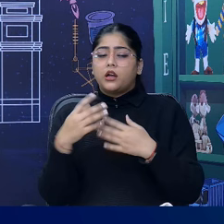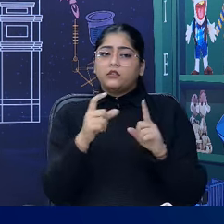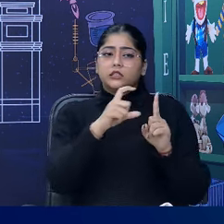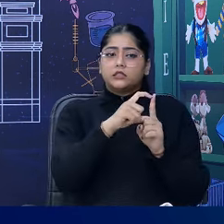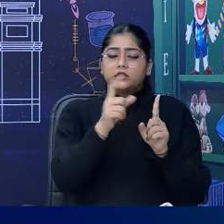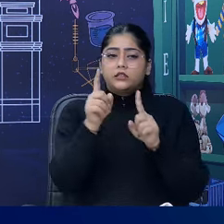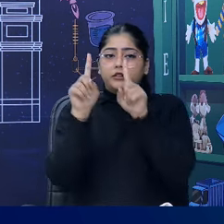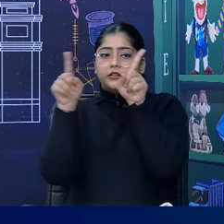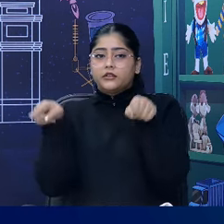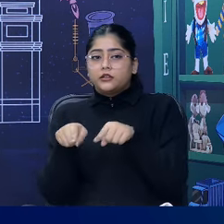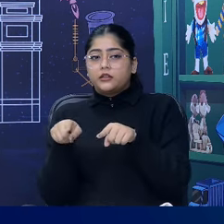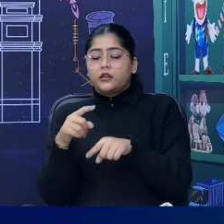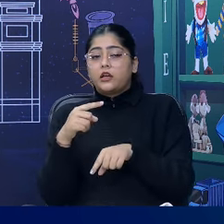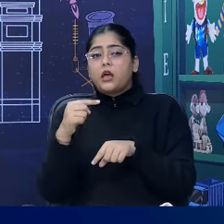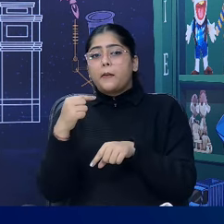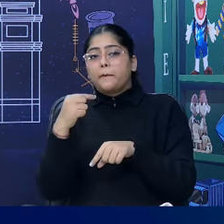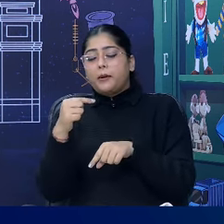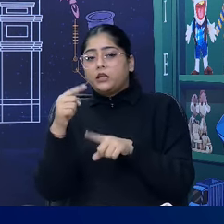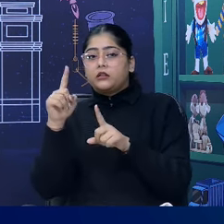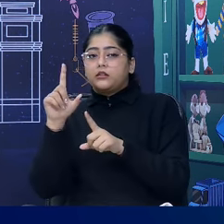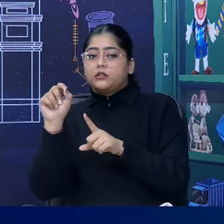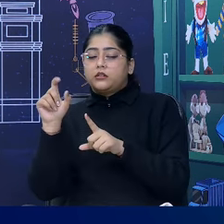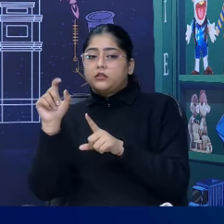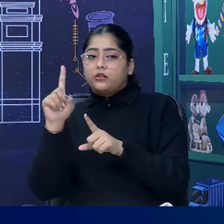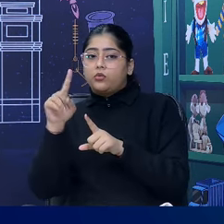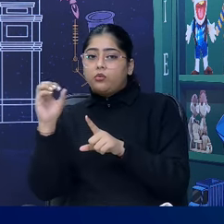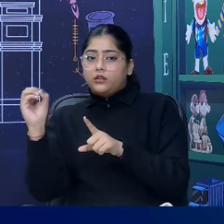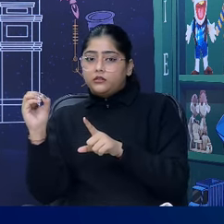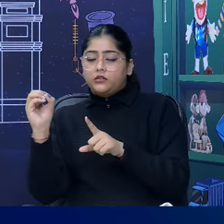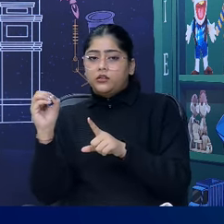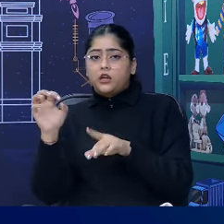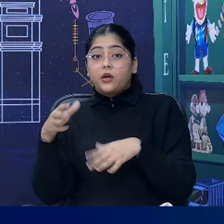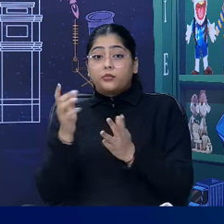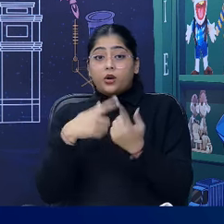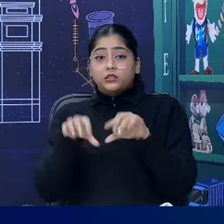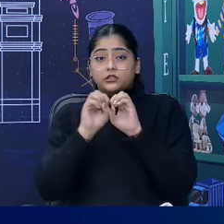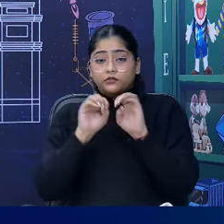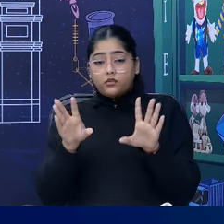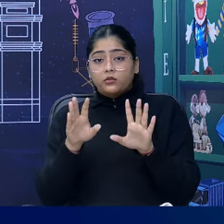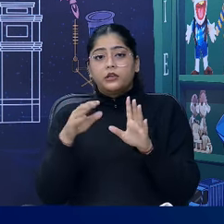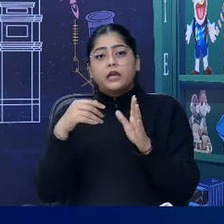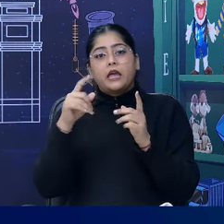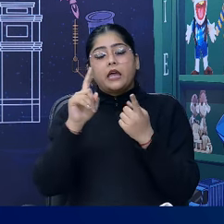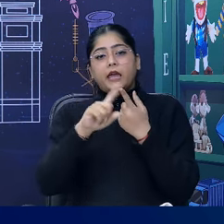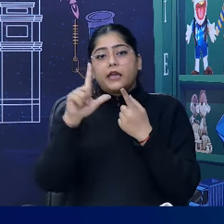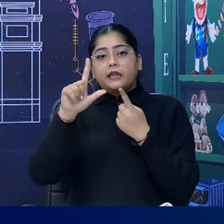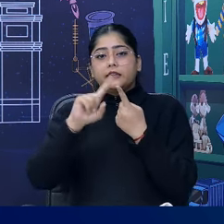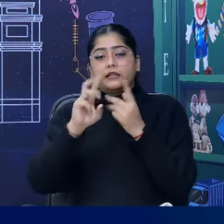example. Elements can be positive, negative, real, complex, But in the